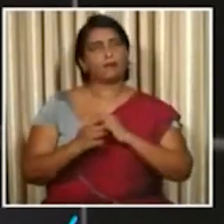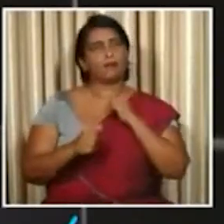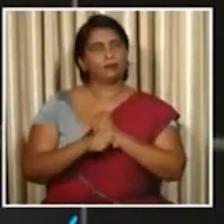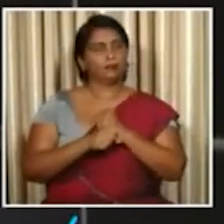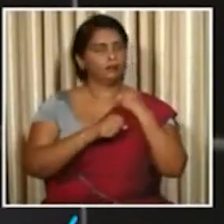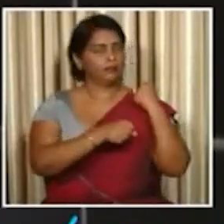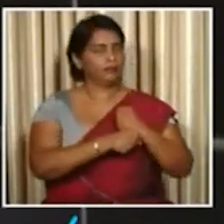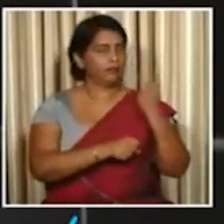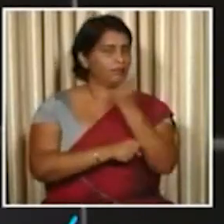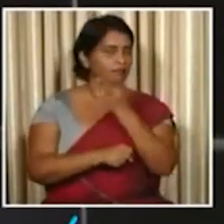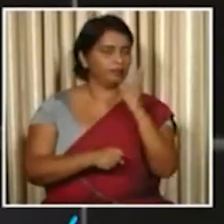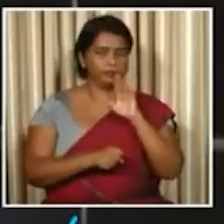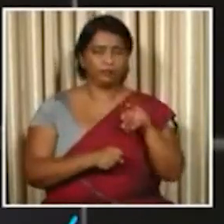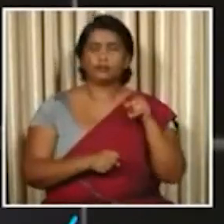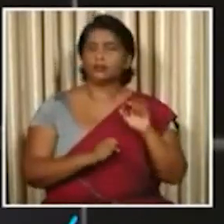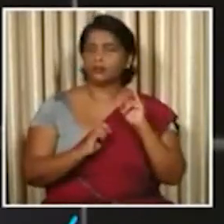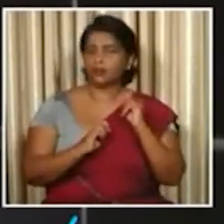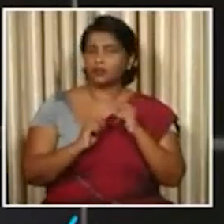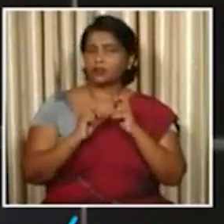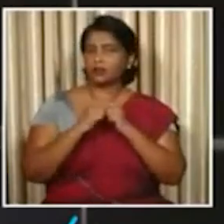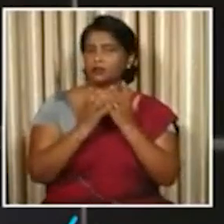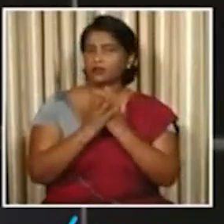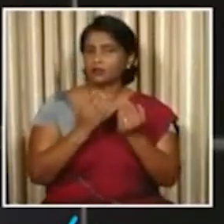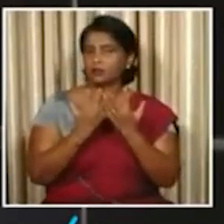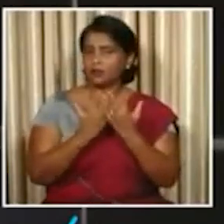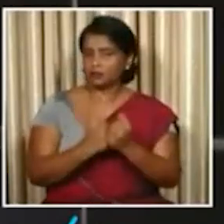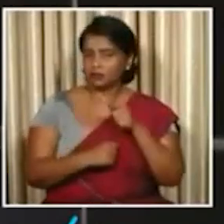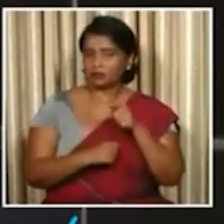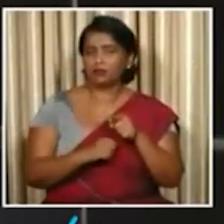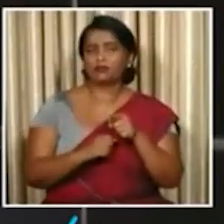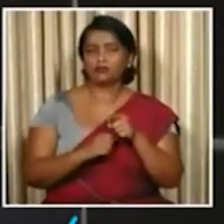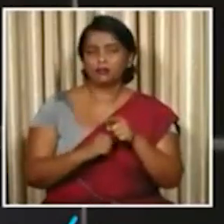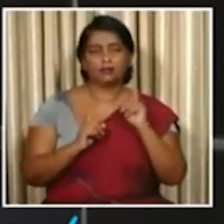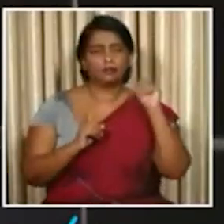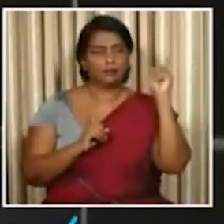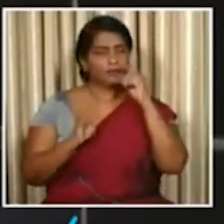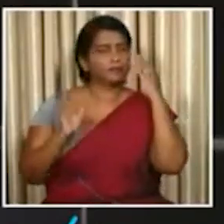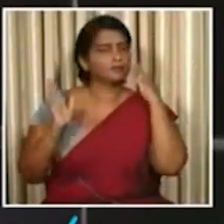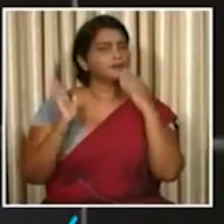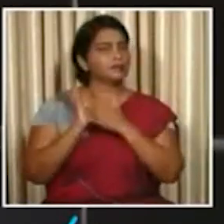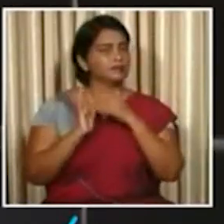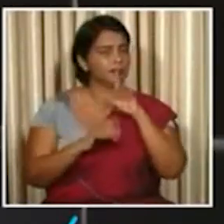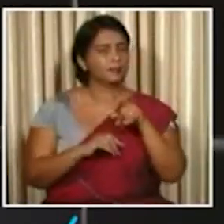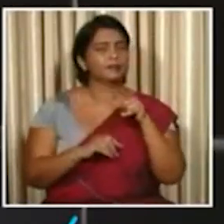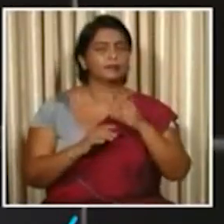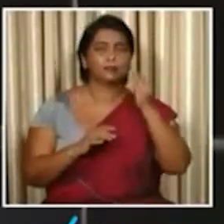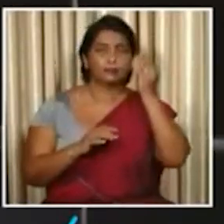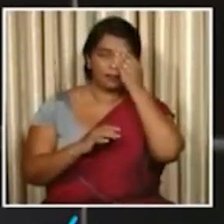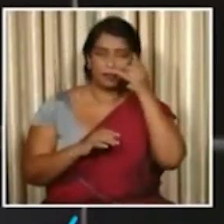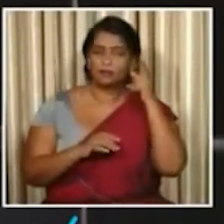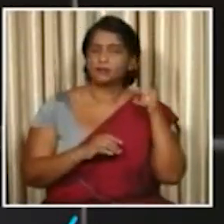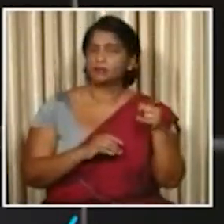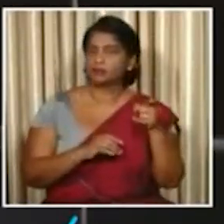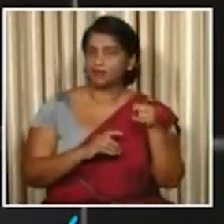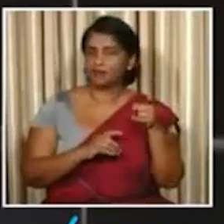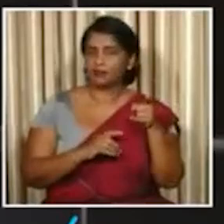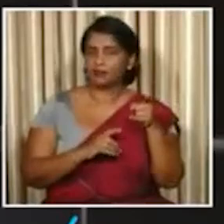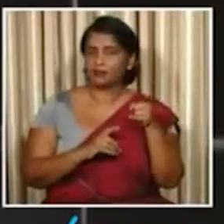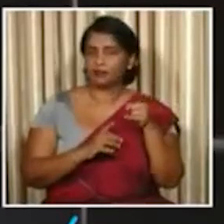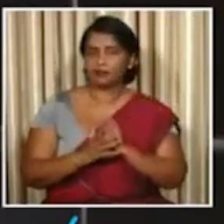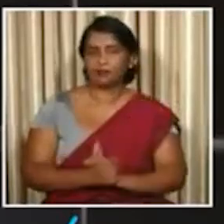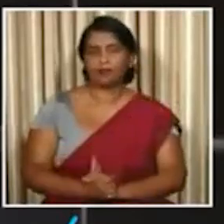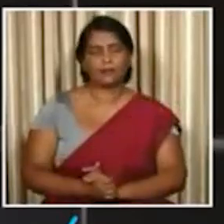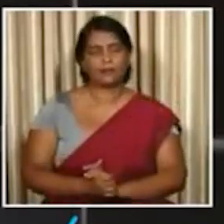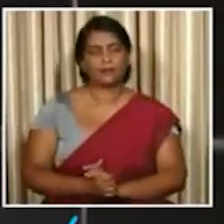all, first and foremost, Israel should be denied legitimacy of its